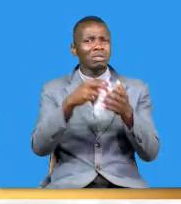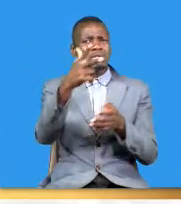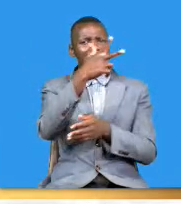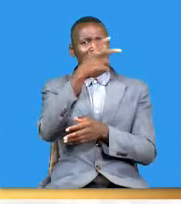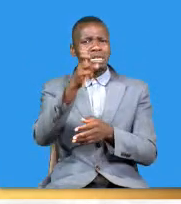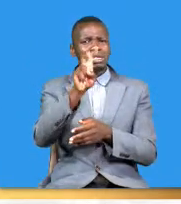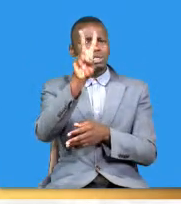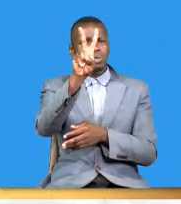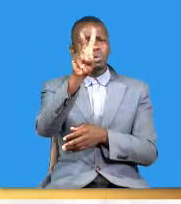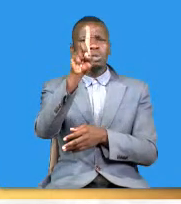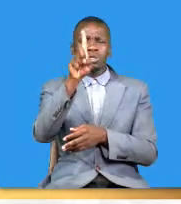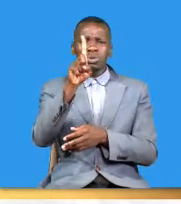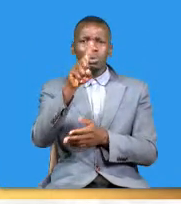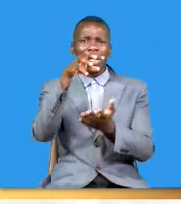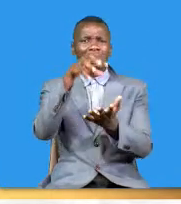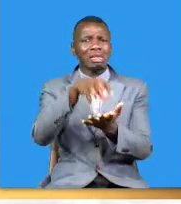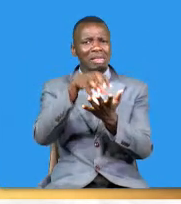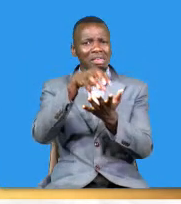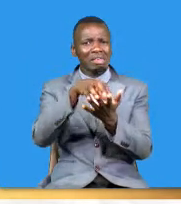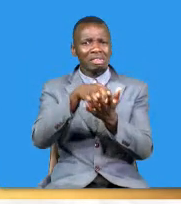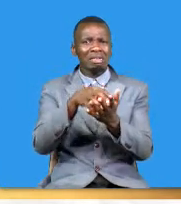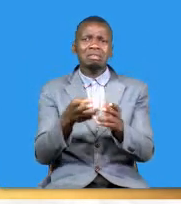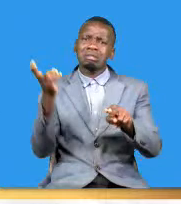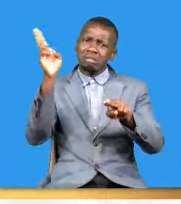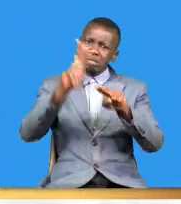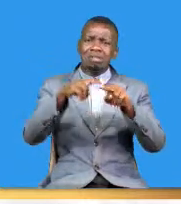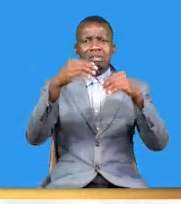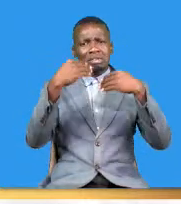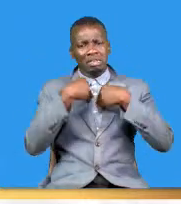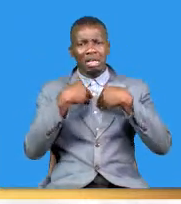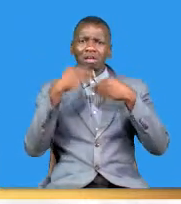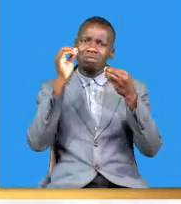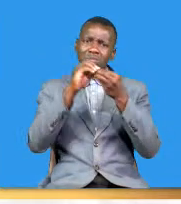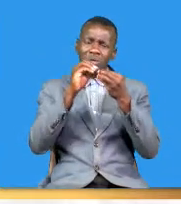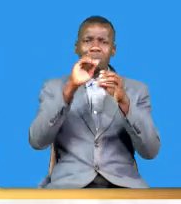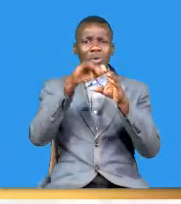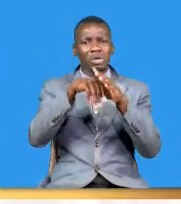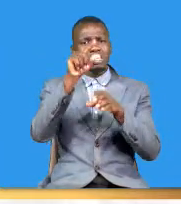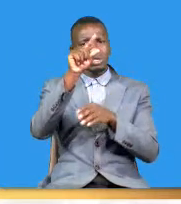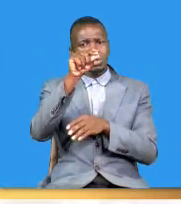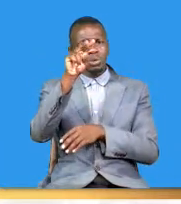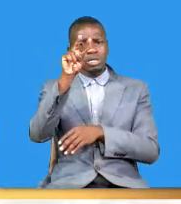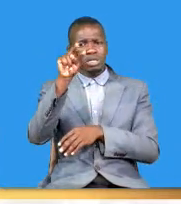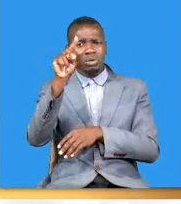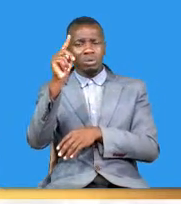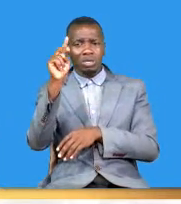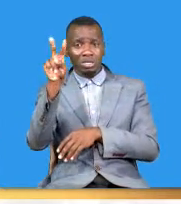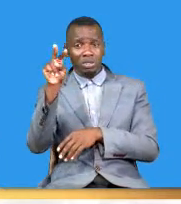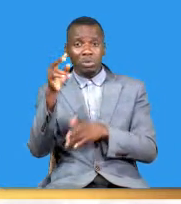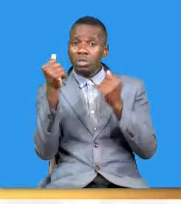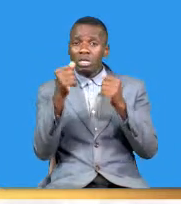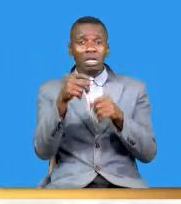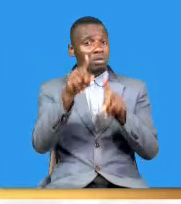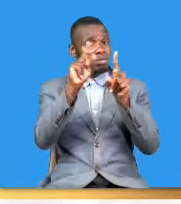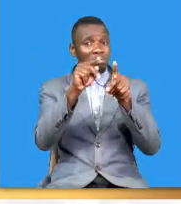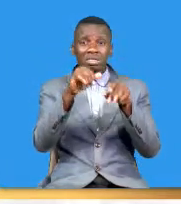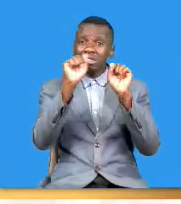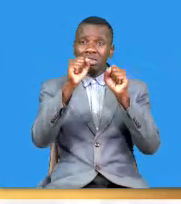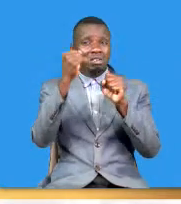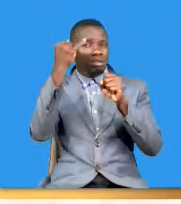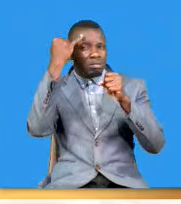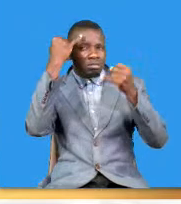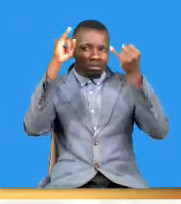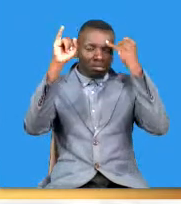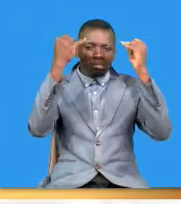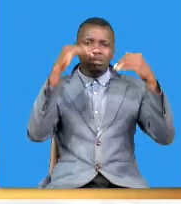2,321 gender-based violence cases in 2022, and one can only imagine how the statistics